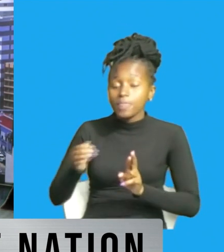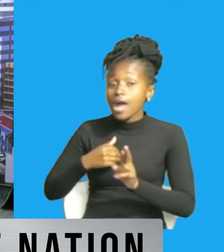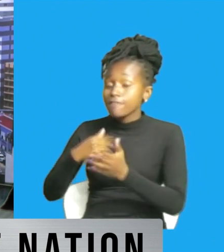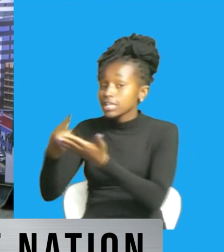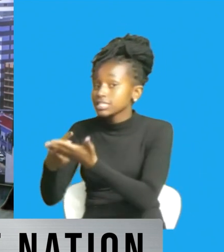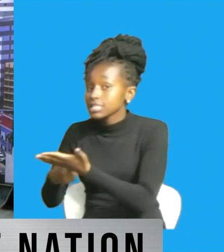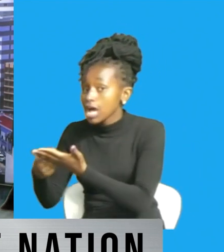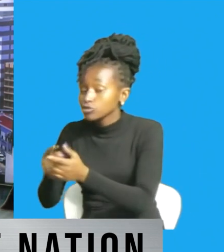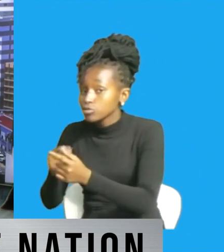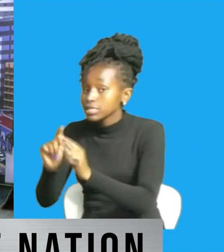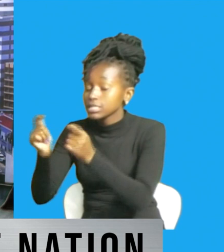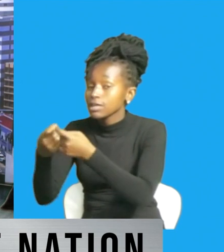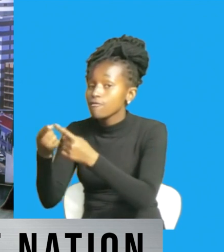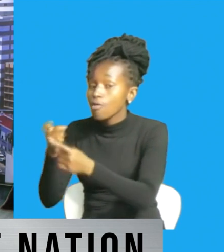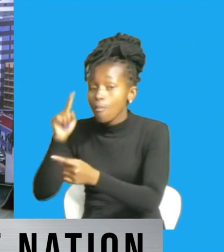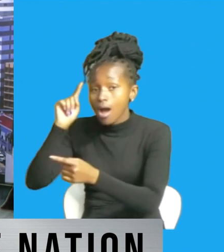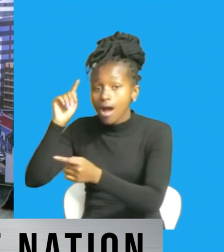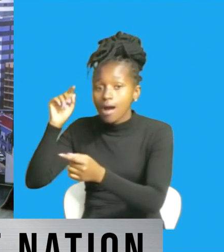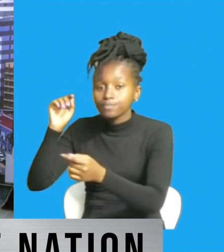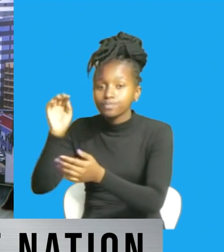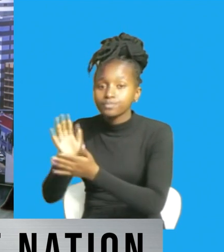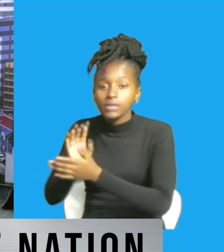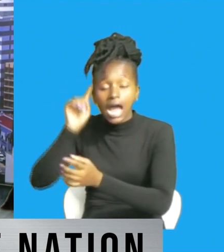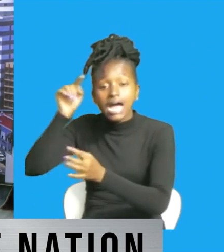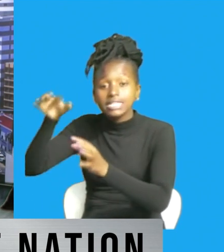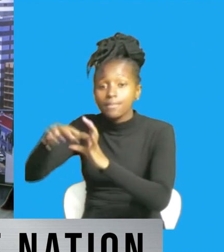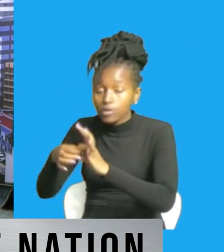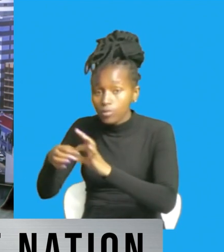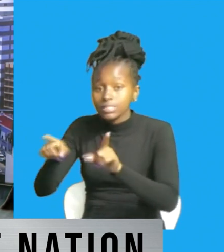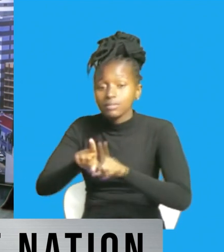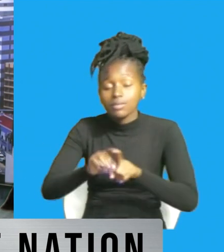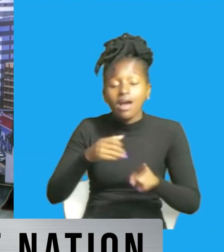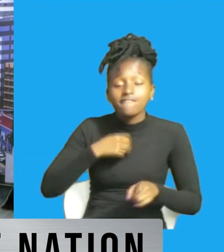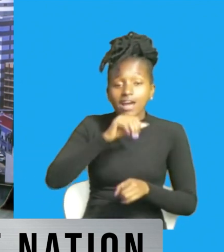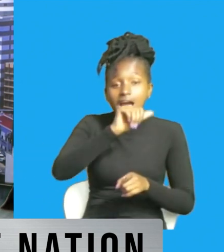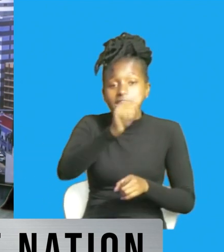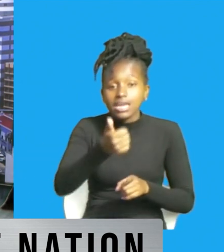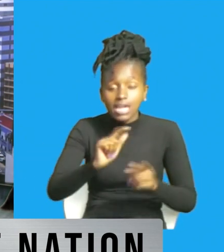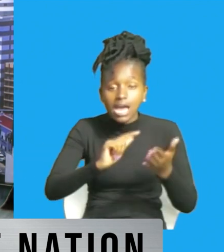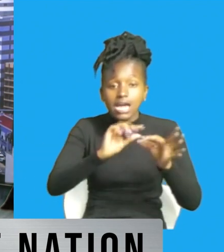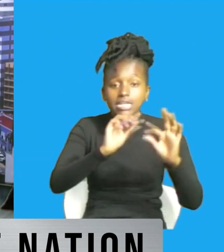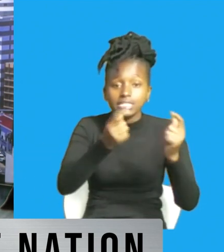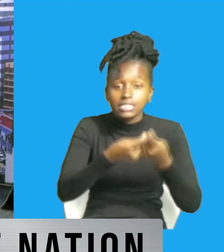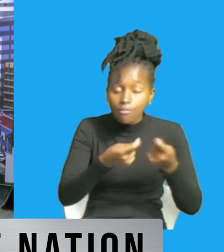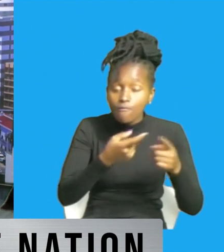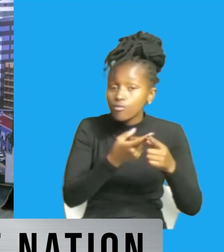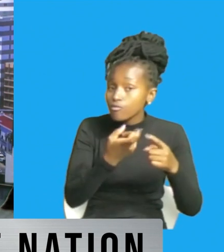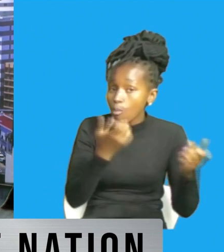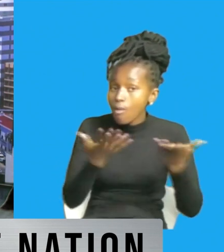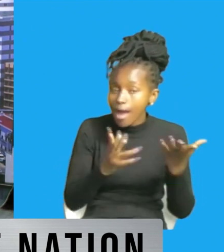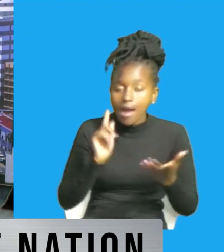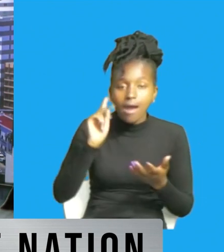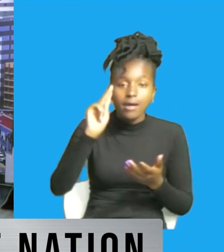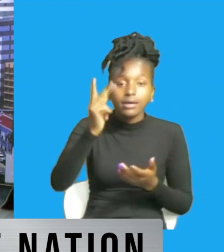Azimio. We have the dialogue team ya Kenya Kwanza. Someone called it the 7-a-side is now ready.